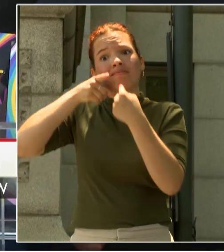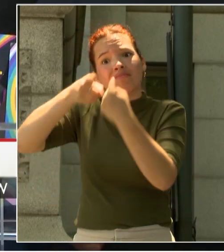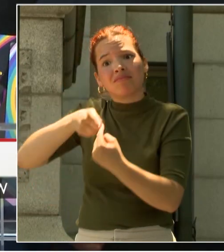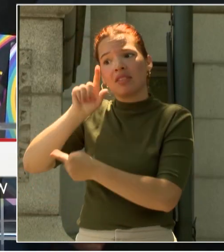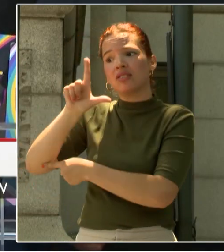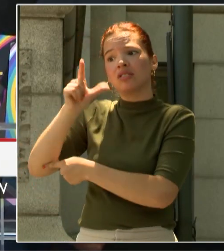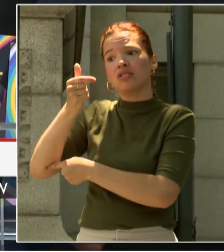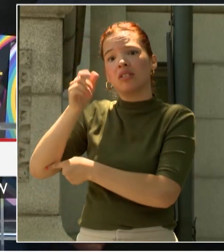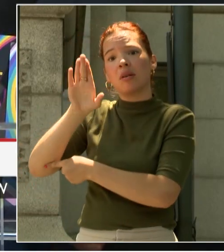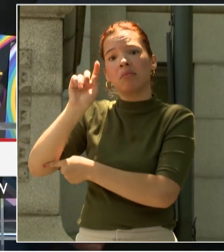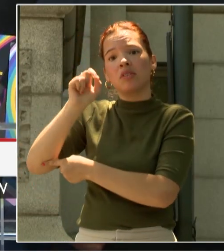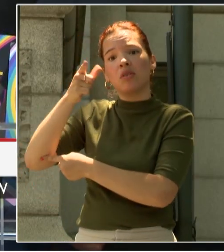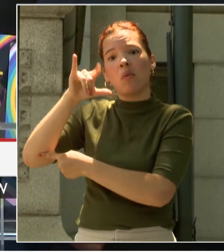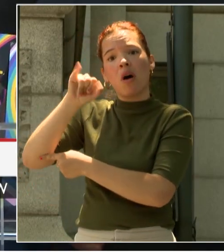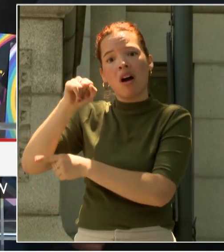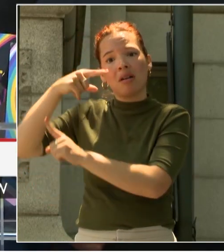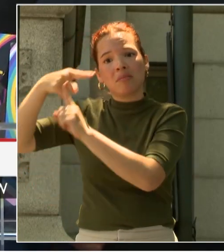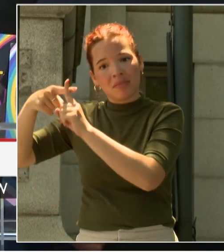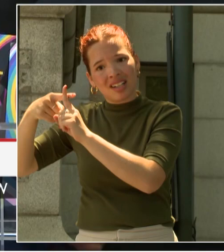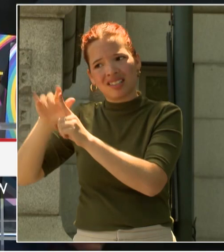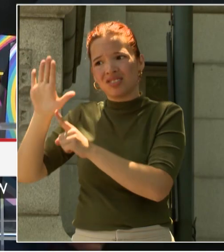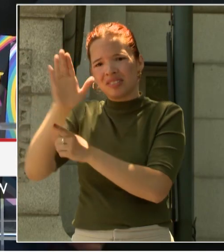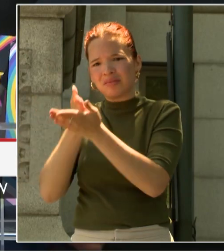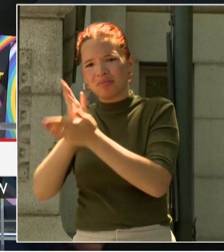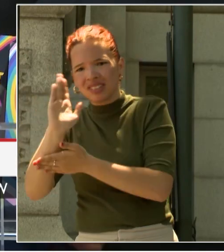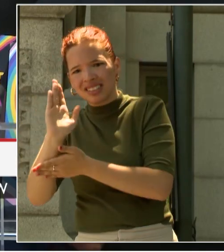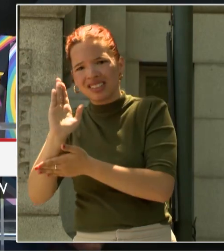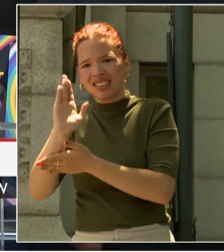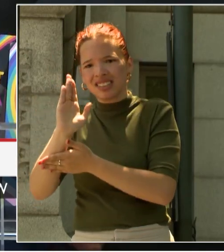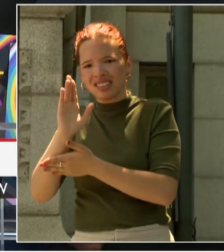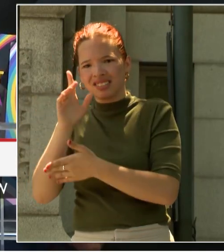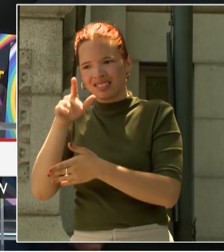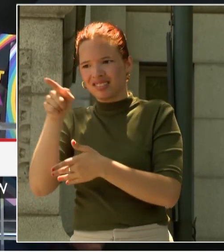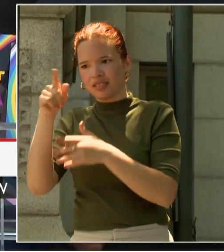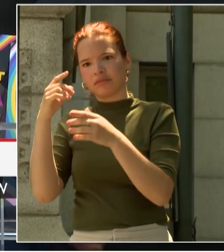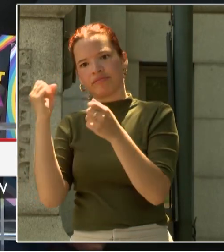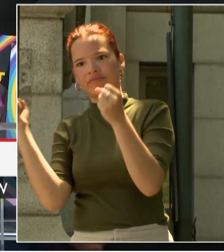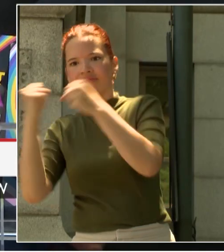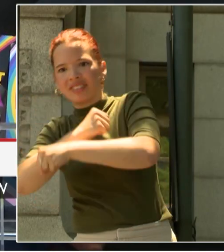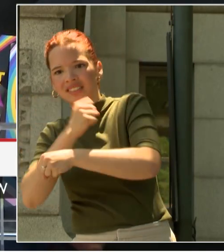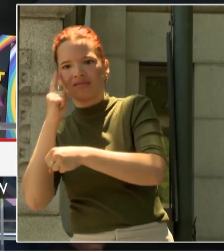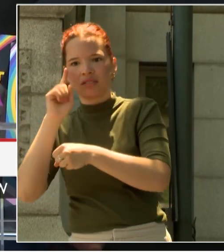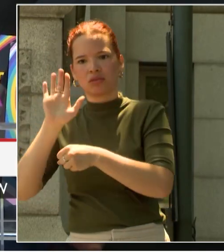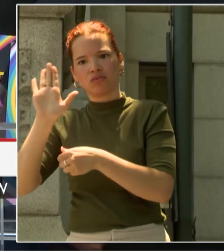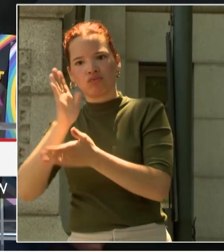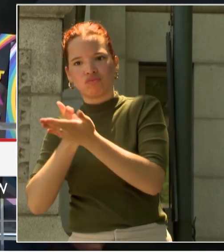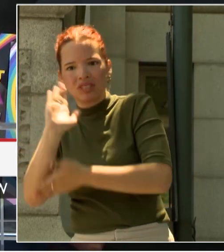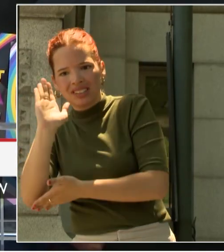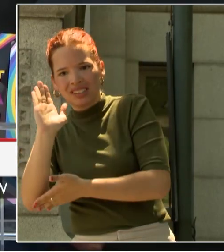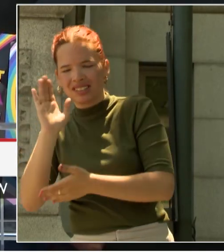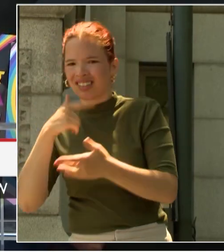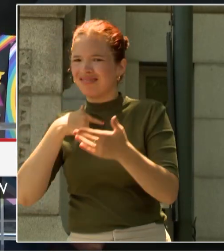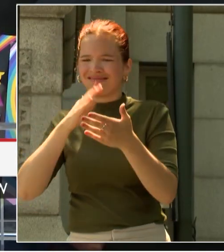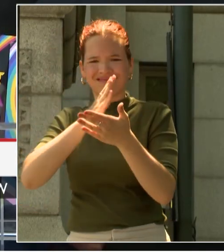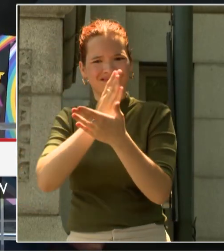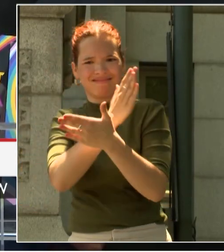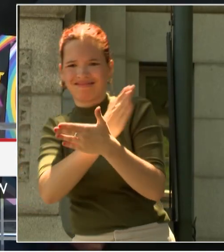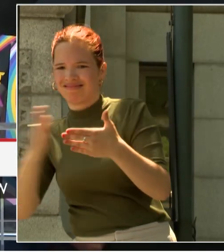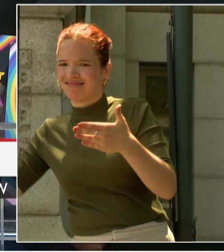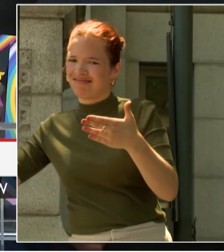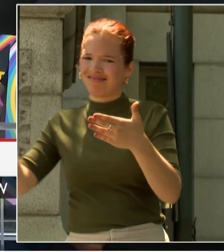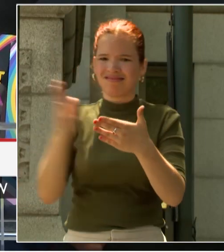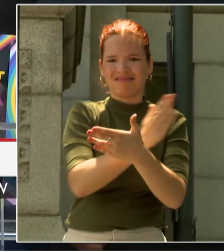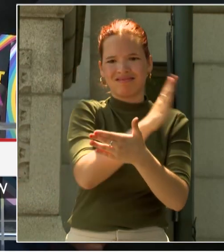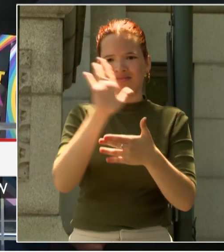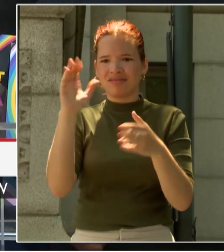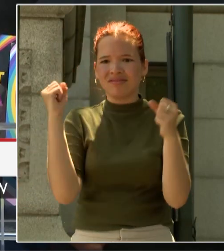is intersected with, inextricably, with our fight for justice across the scope of what we have to fight for. Our office